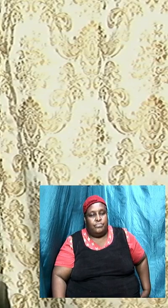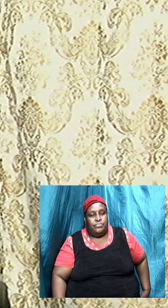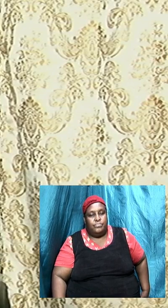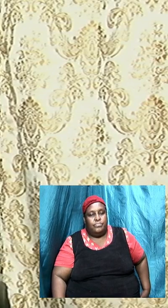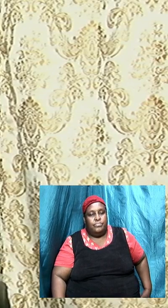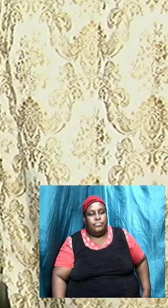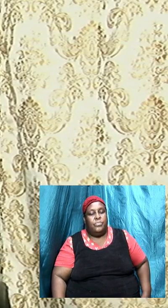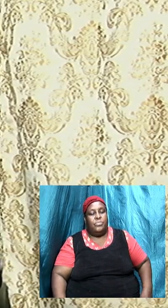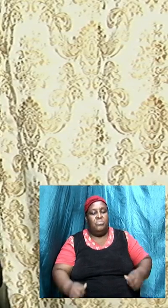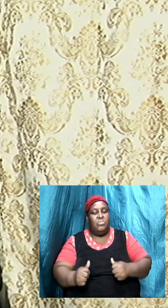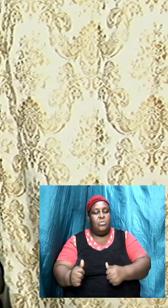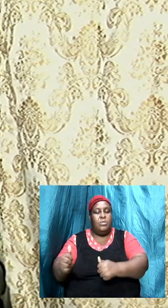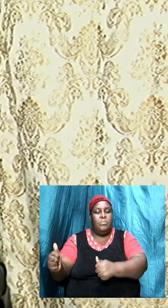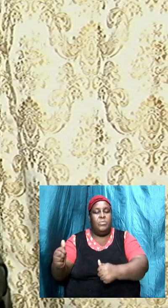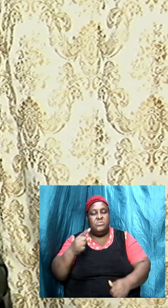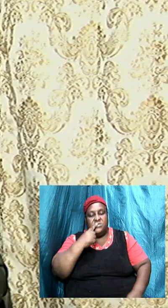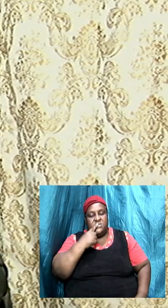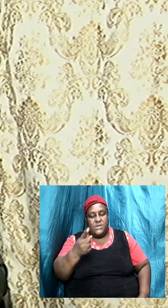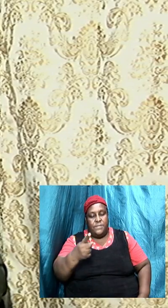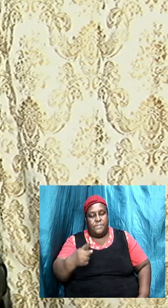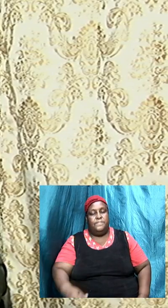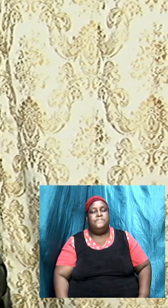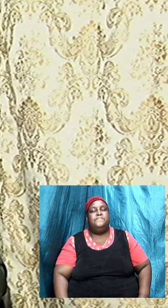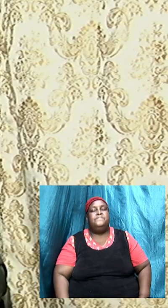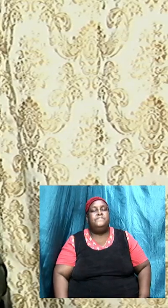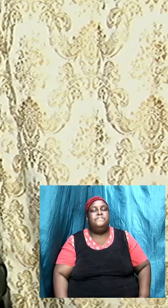So the apostle said,